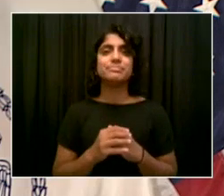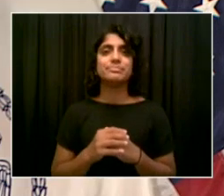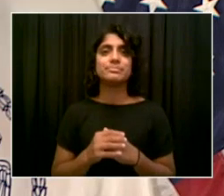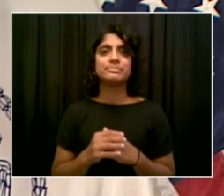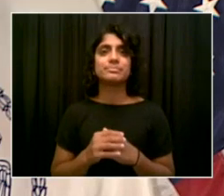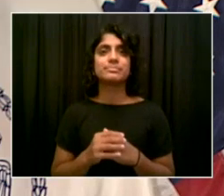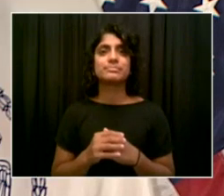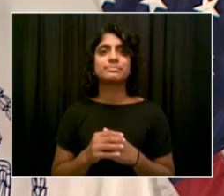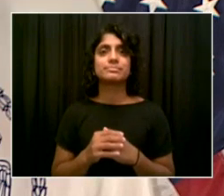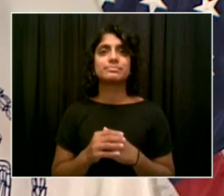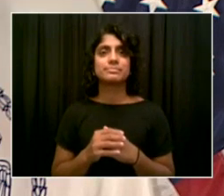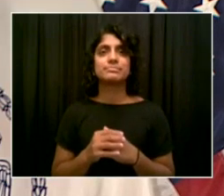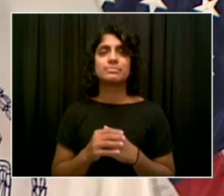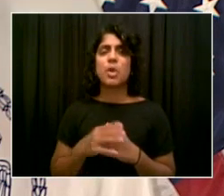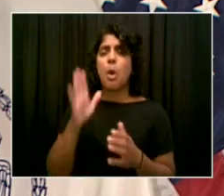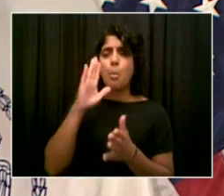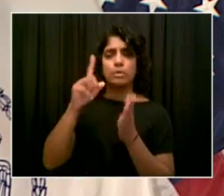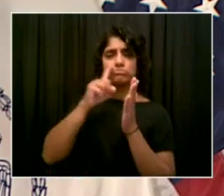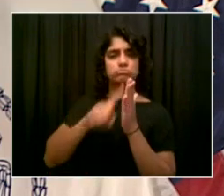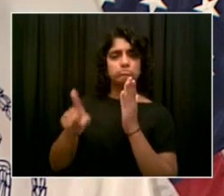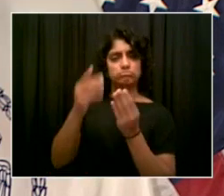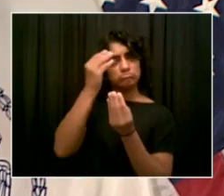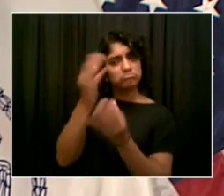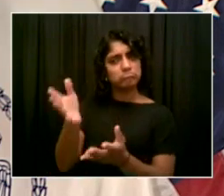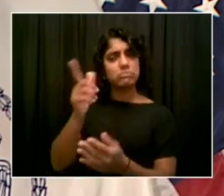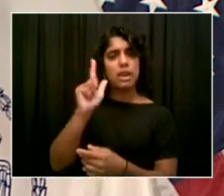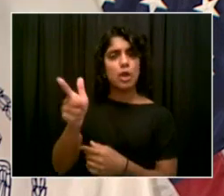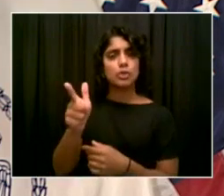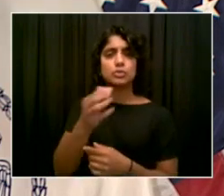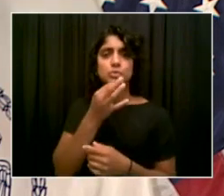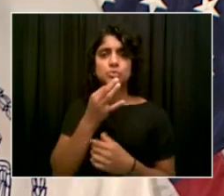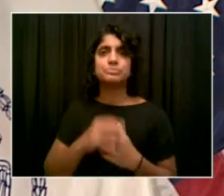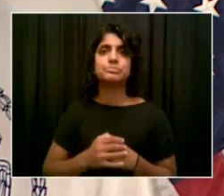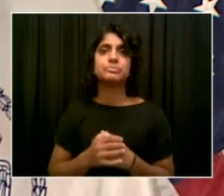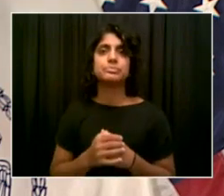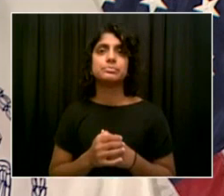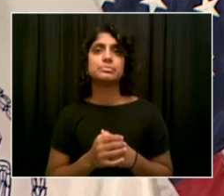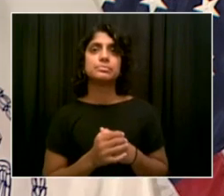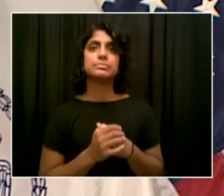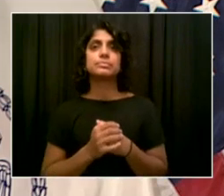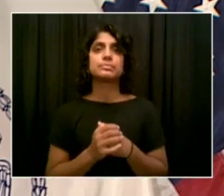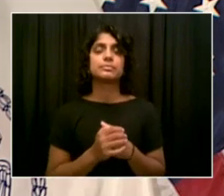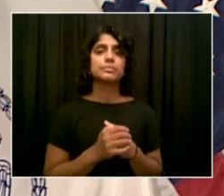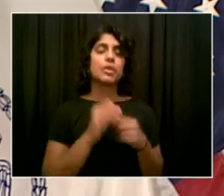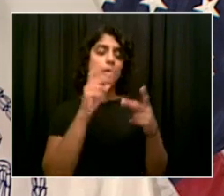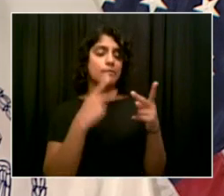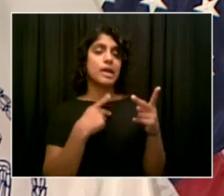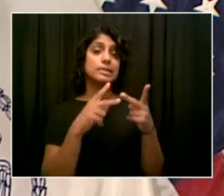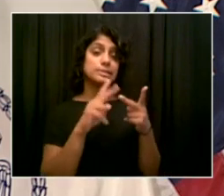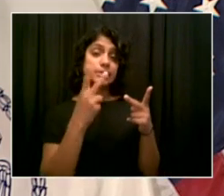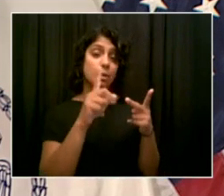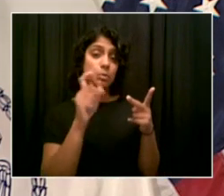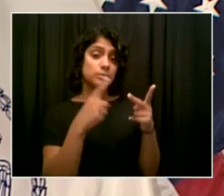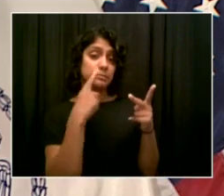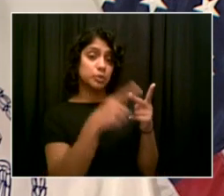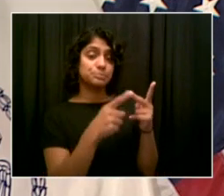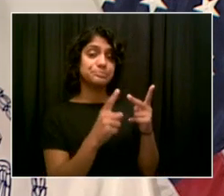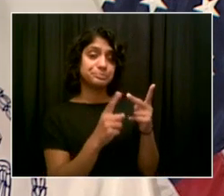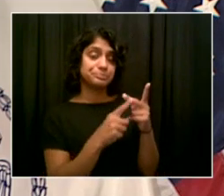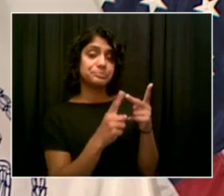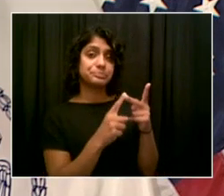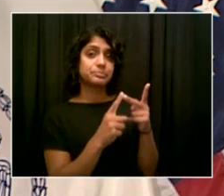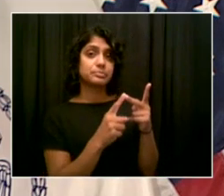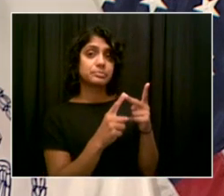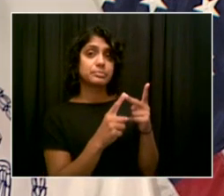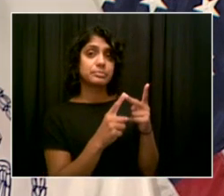Okay, my second question is about the Fair Fares program. I hadn't really heard that mentioned in the budget. Was that also restored? I know there was a